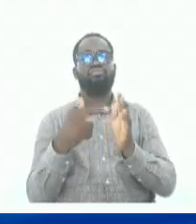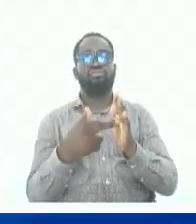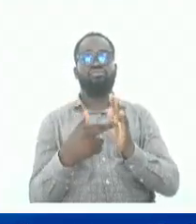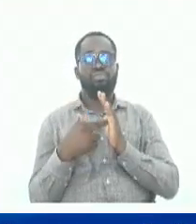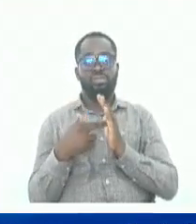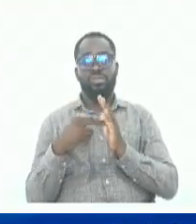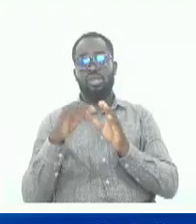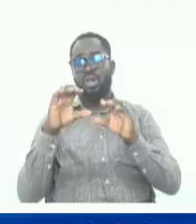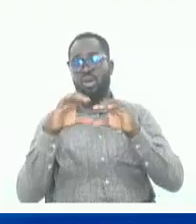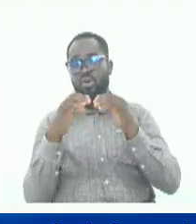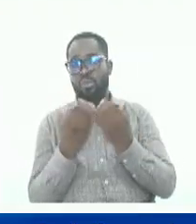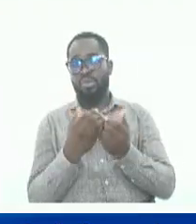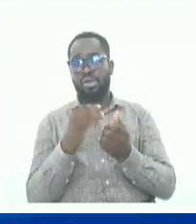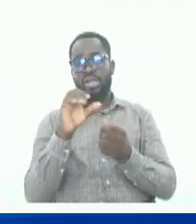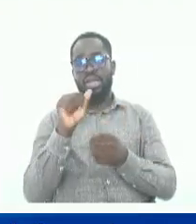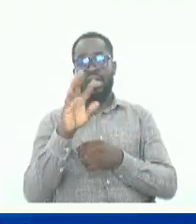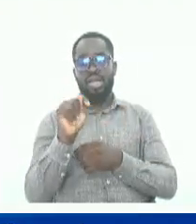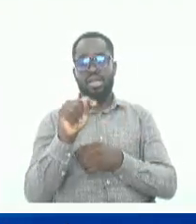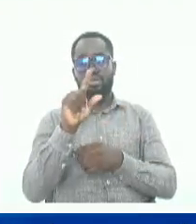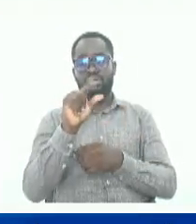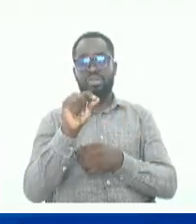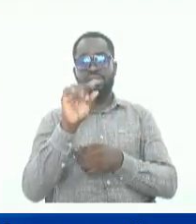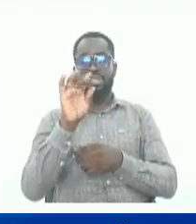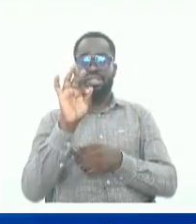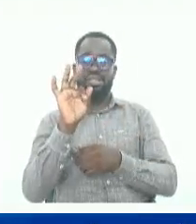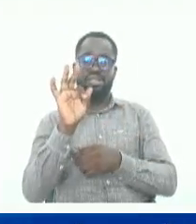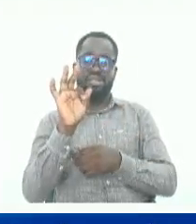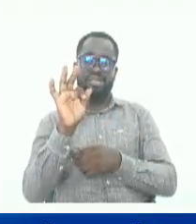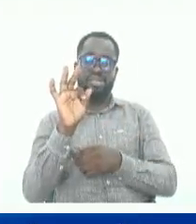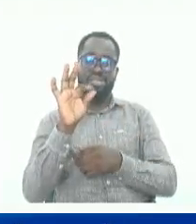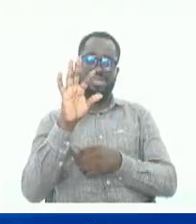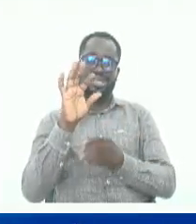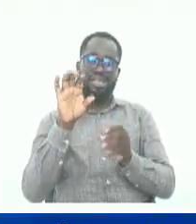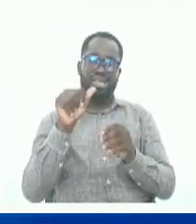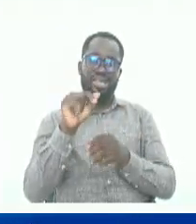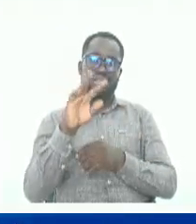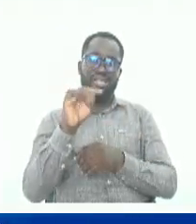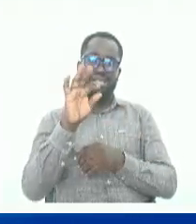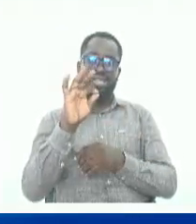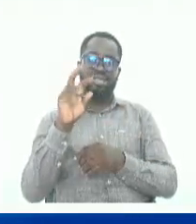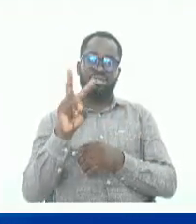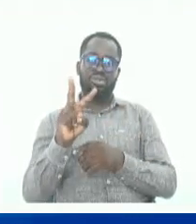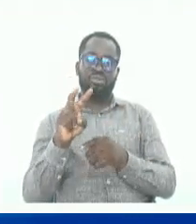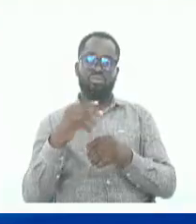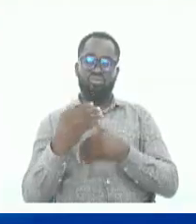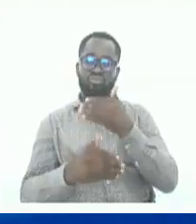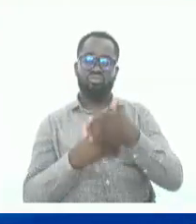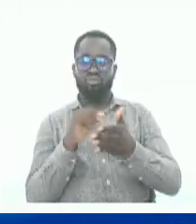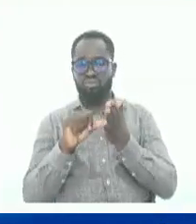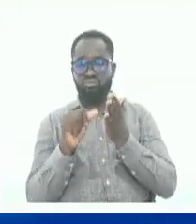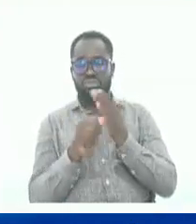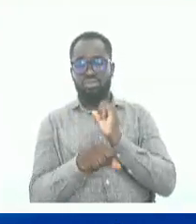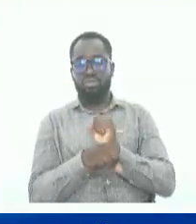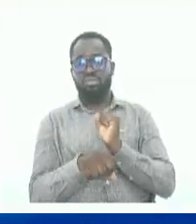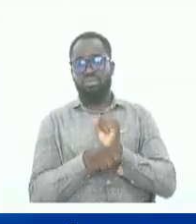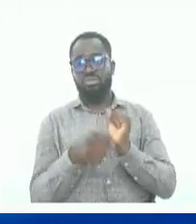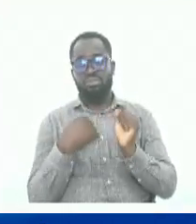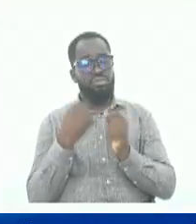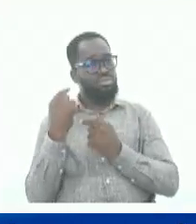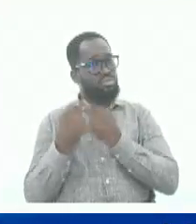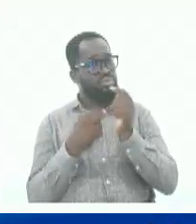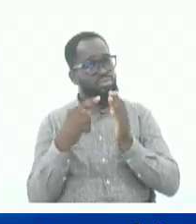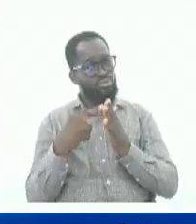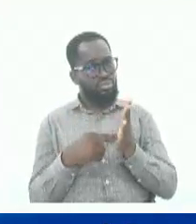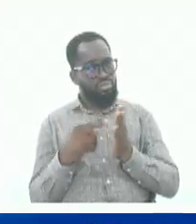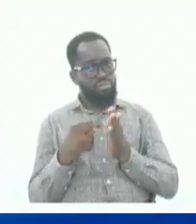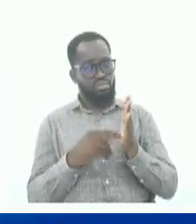The Companies Act 2019 at 992 requires that in carrying out our audit work, we consider and report